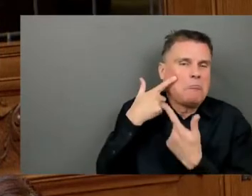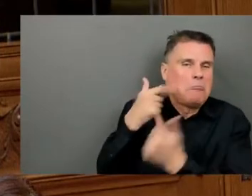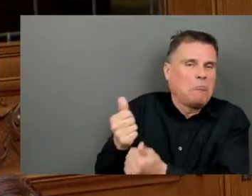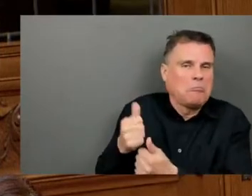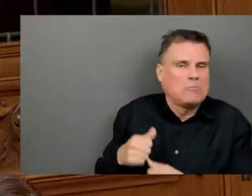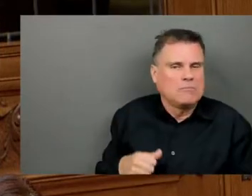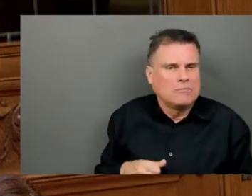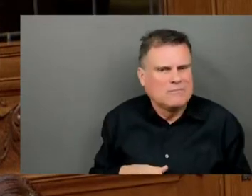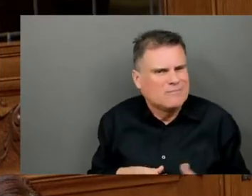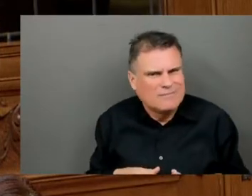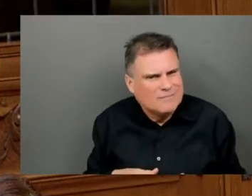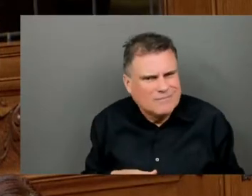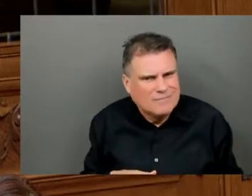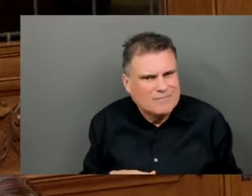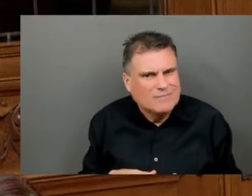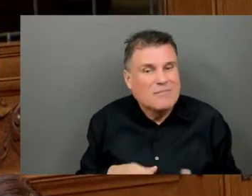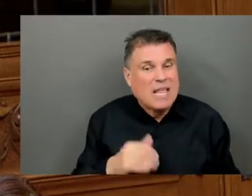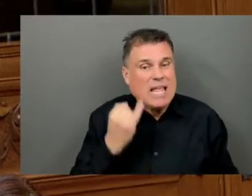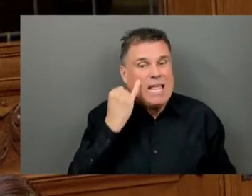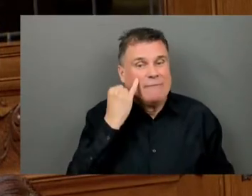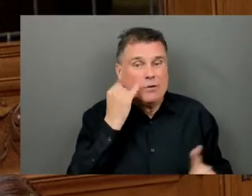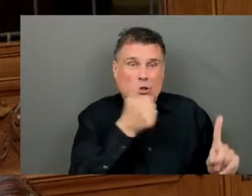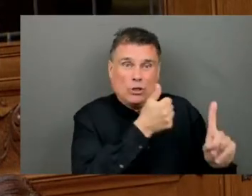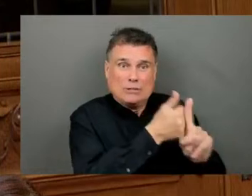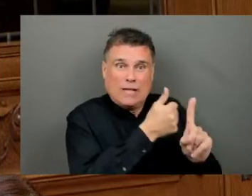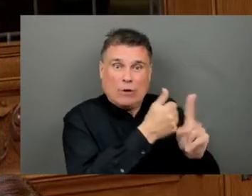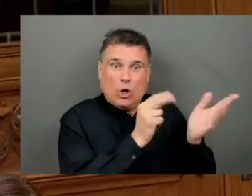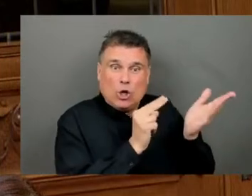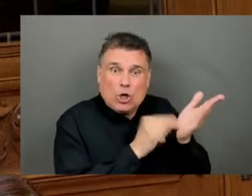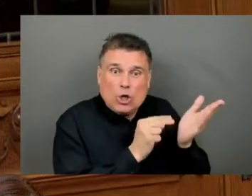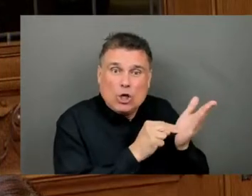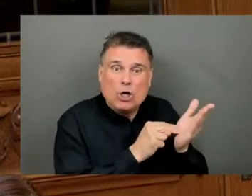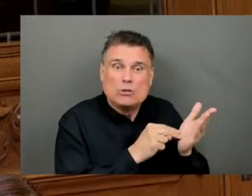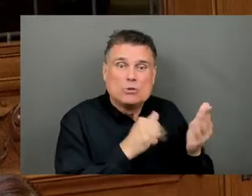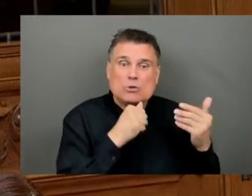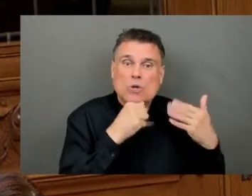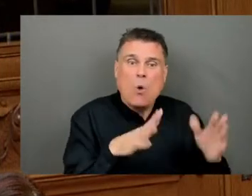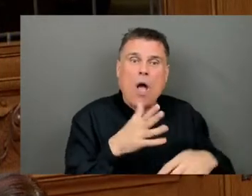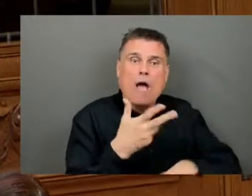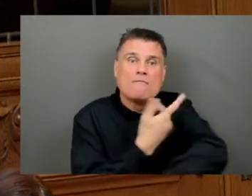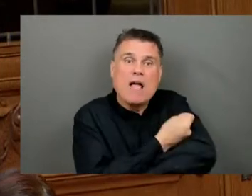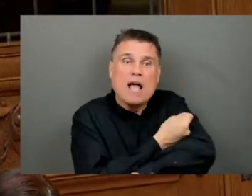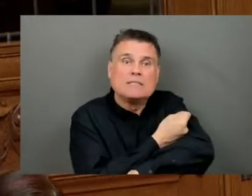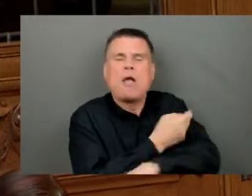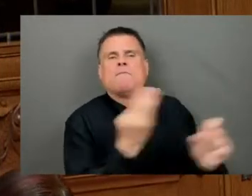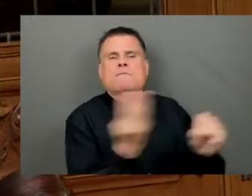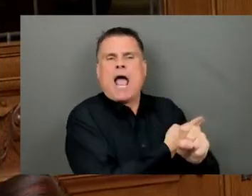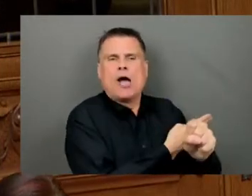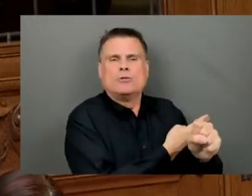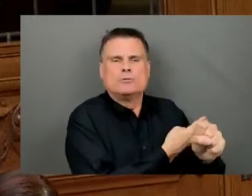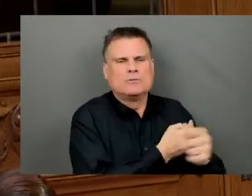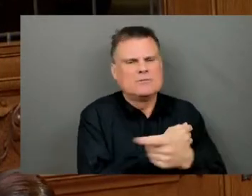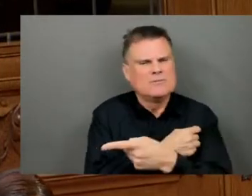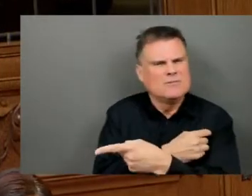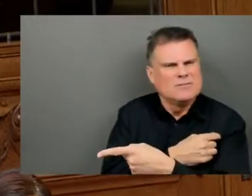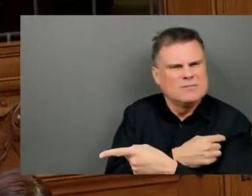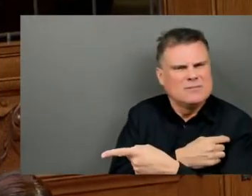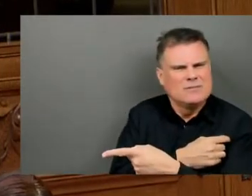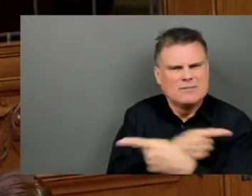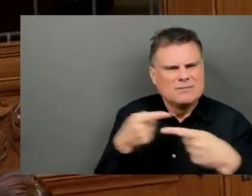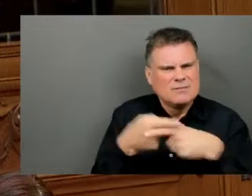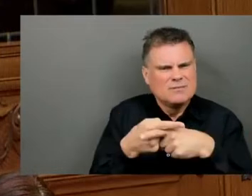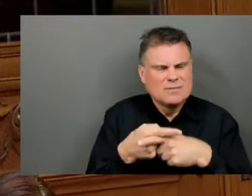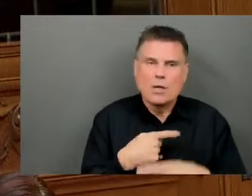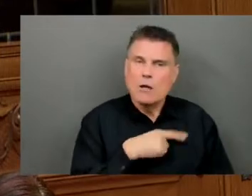Premier's office has any common sense. So my question, Mr. Speaker, to the Premier, does he honestly